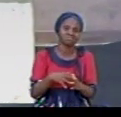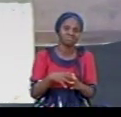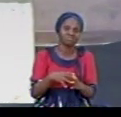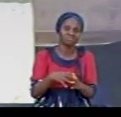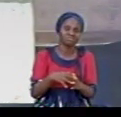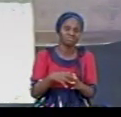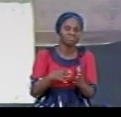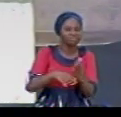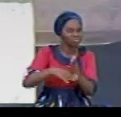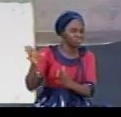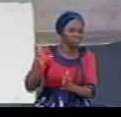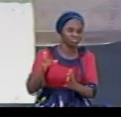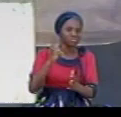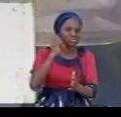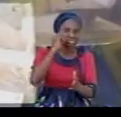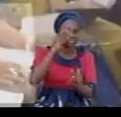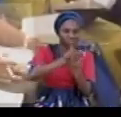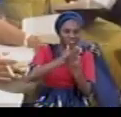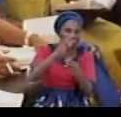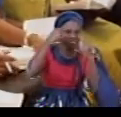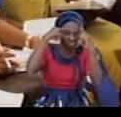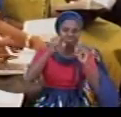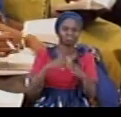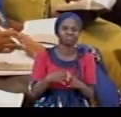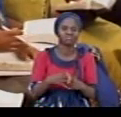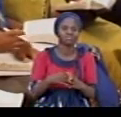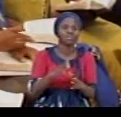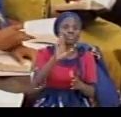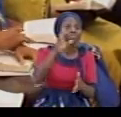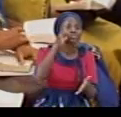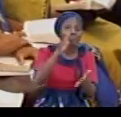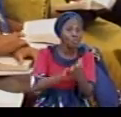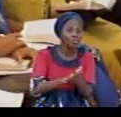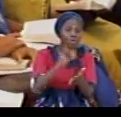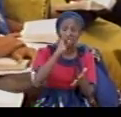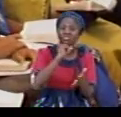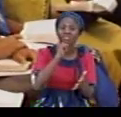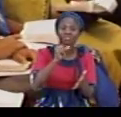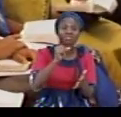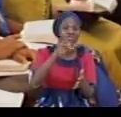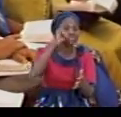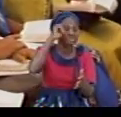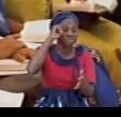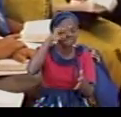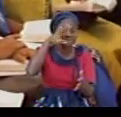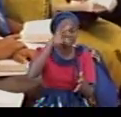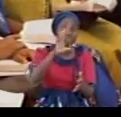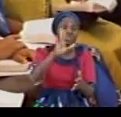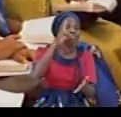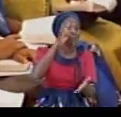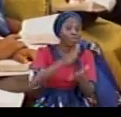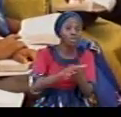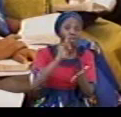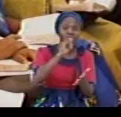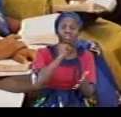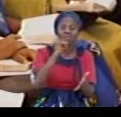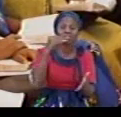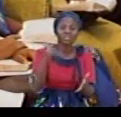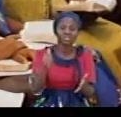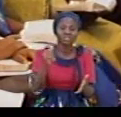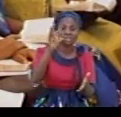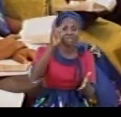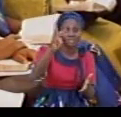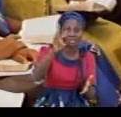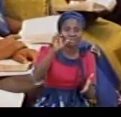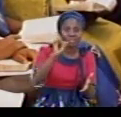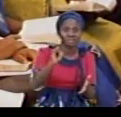Your wife is not a witch. I said, your wife is not a witch. You